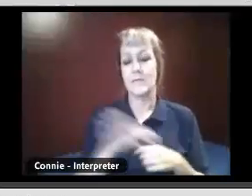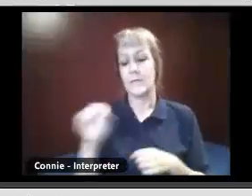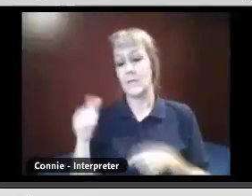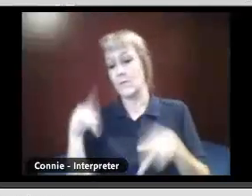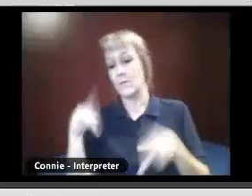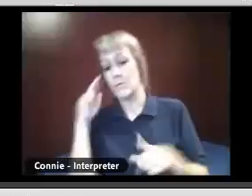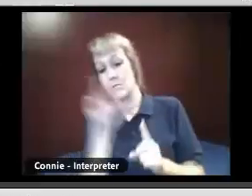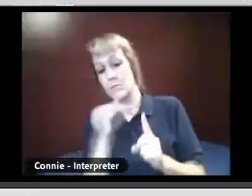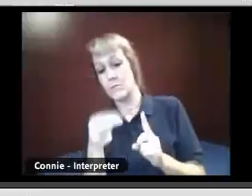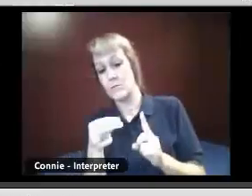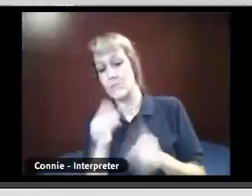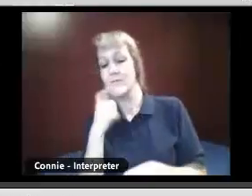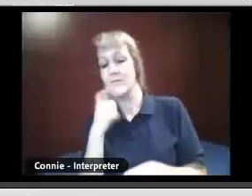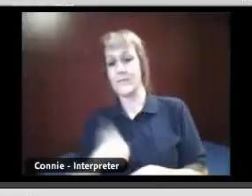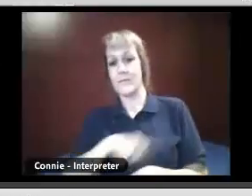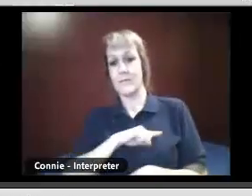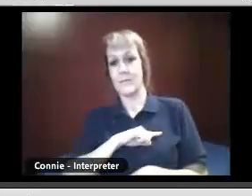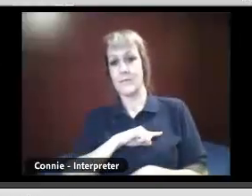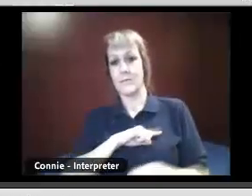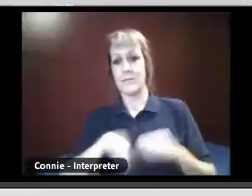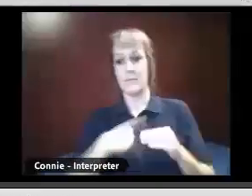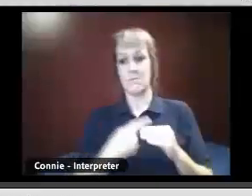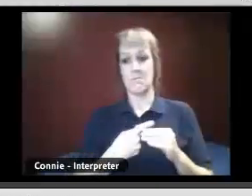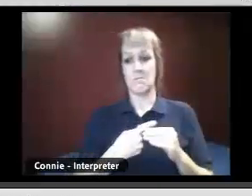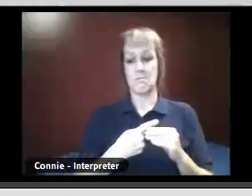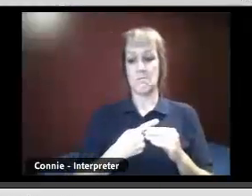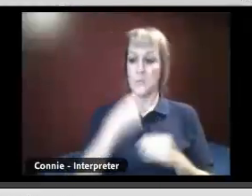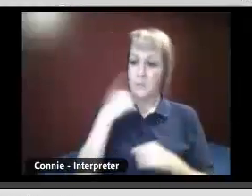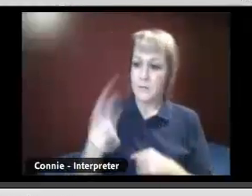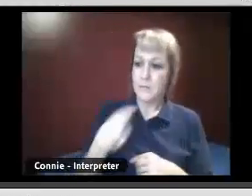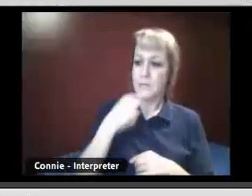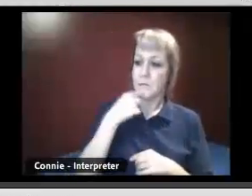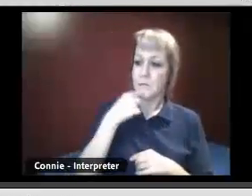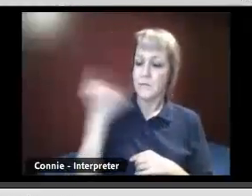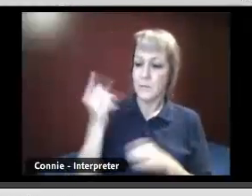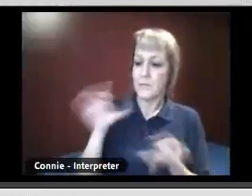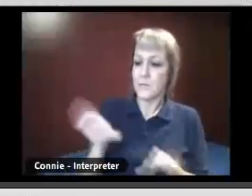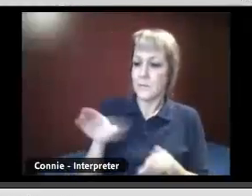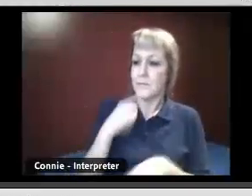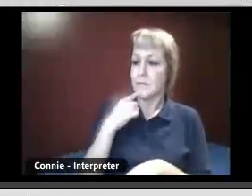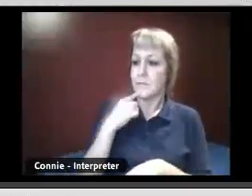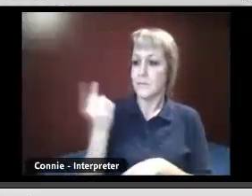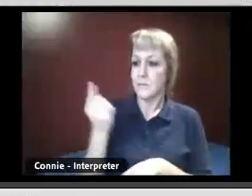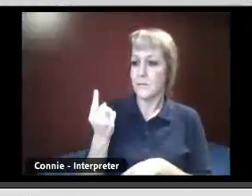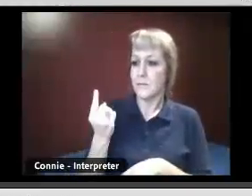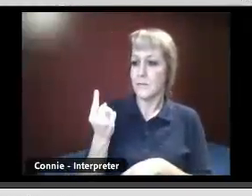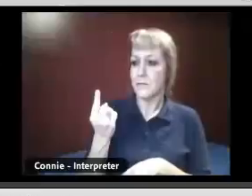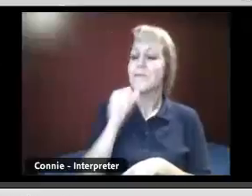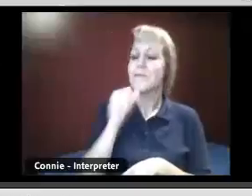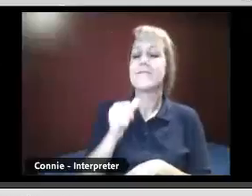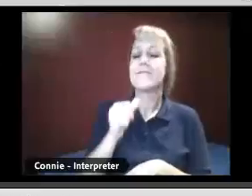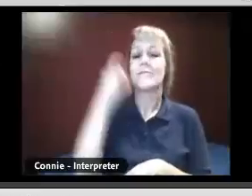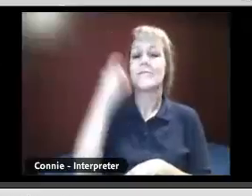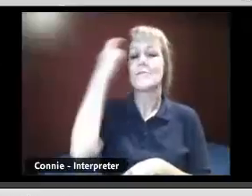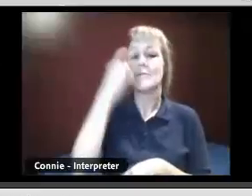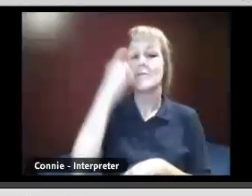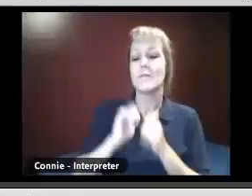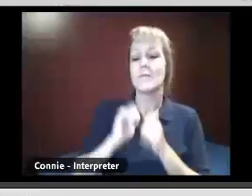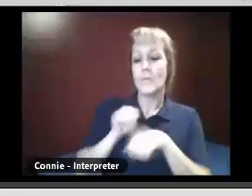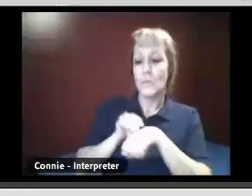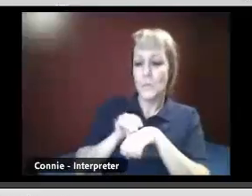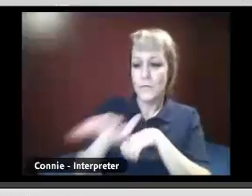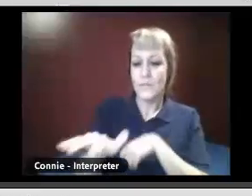not told us about something that we've said or done. So consequently, we are blind to the effects of our words or